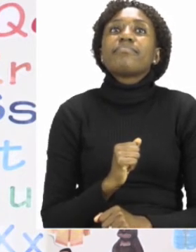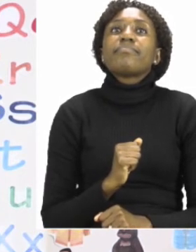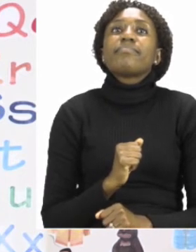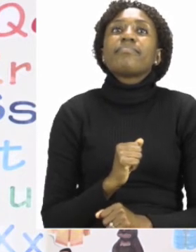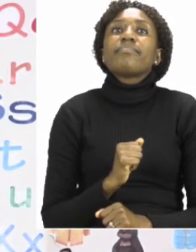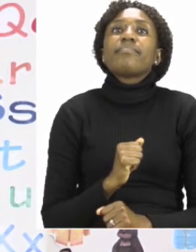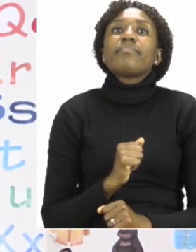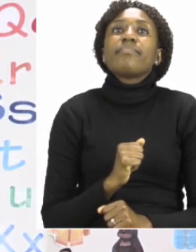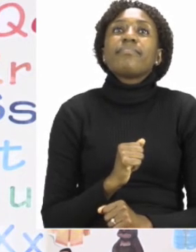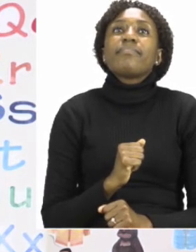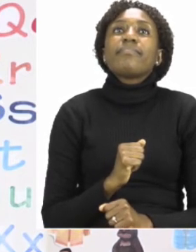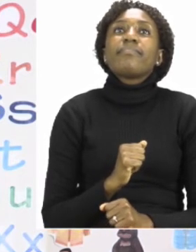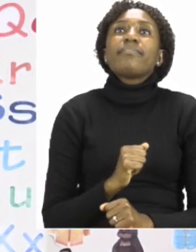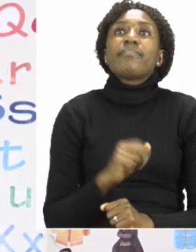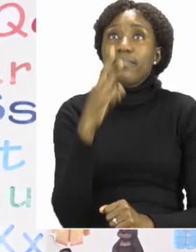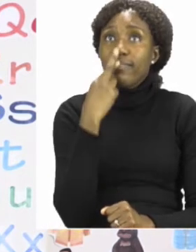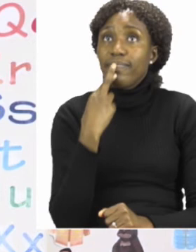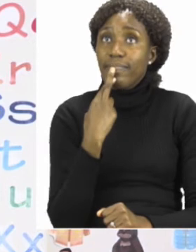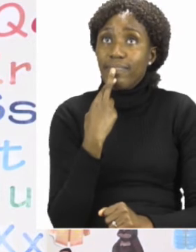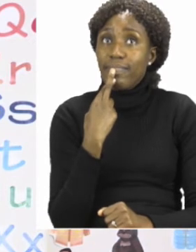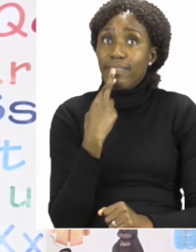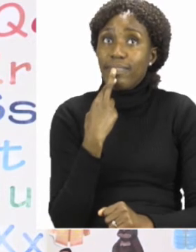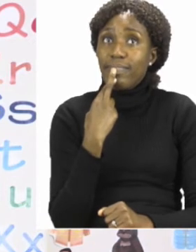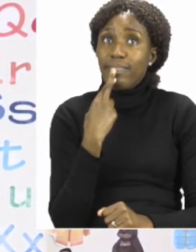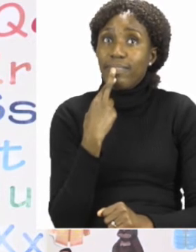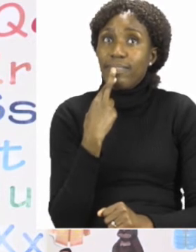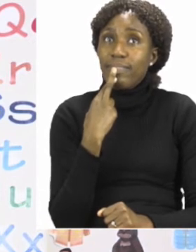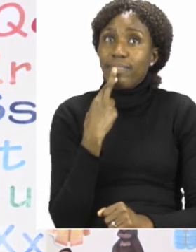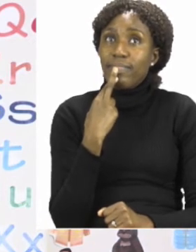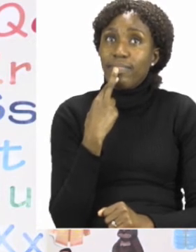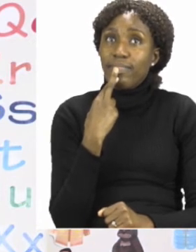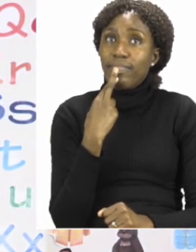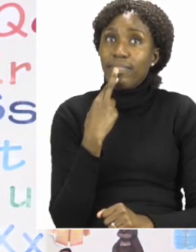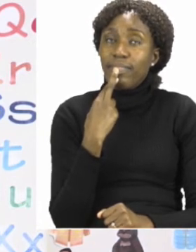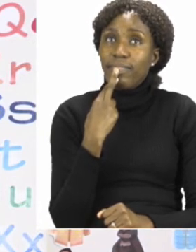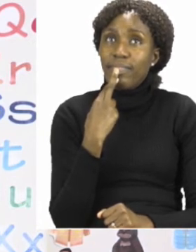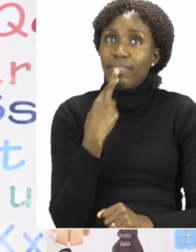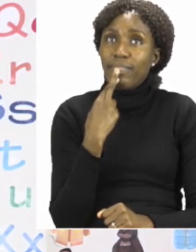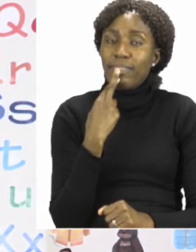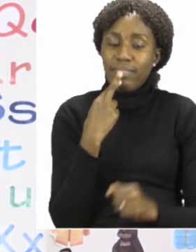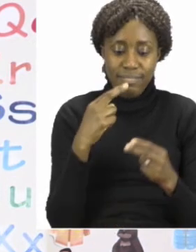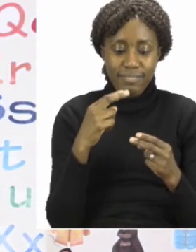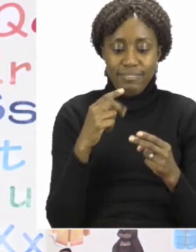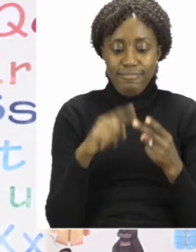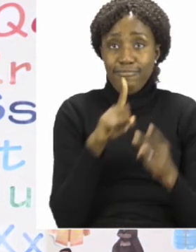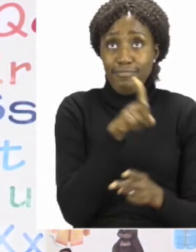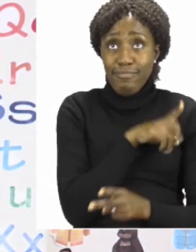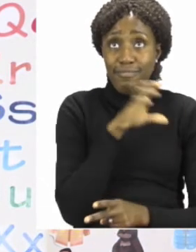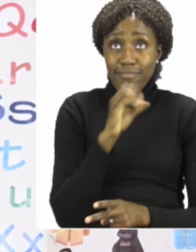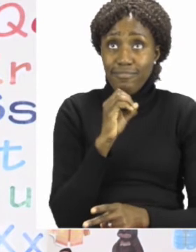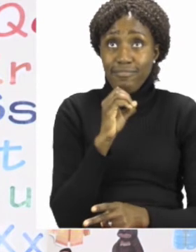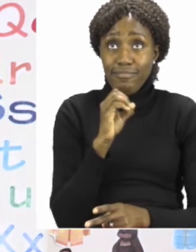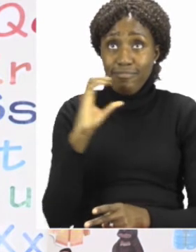they want you to use red to circle all the 10-cent coins.